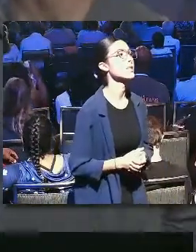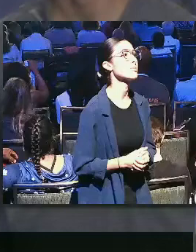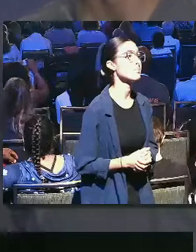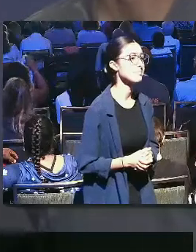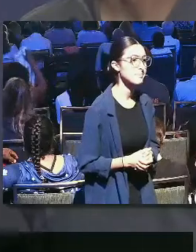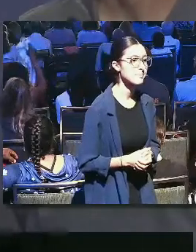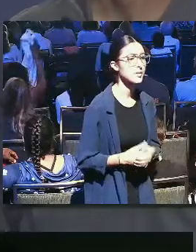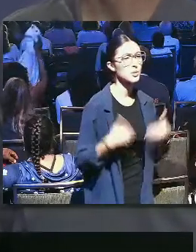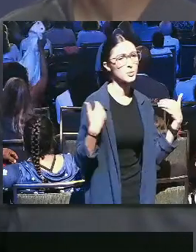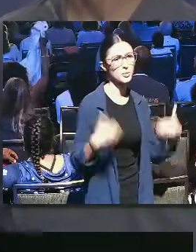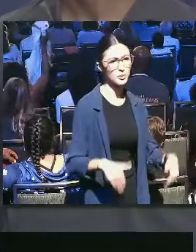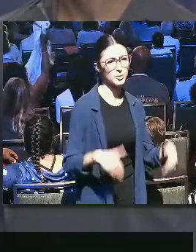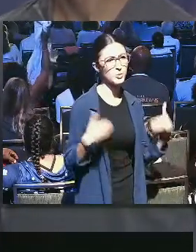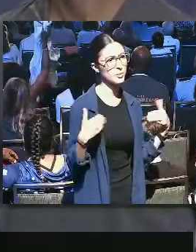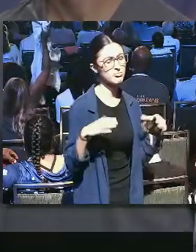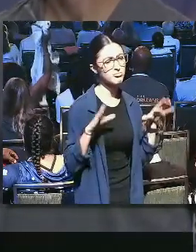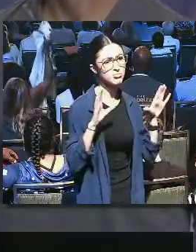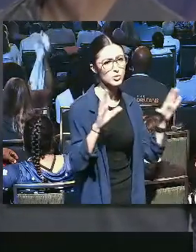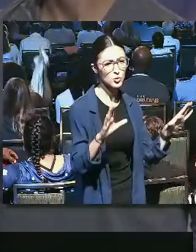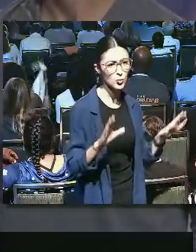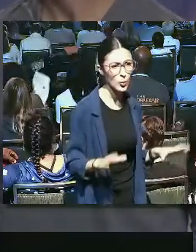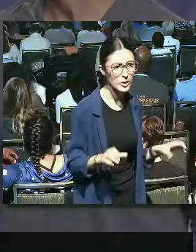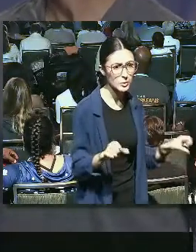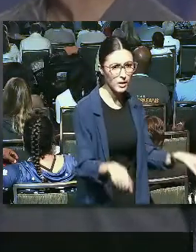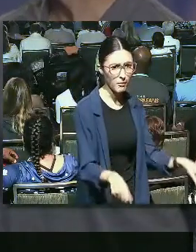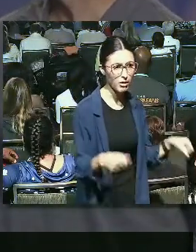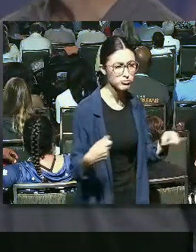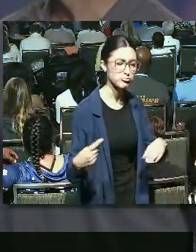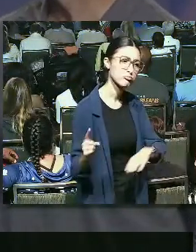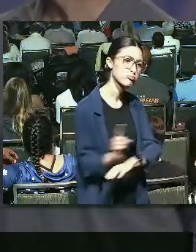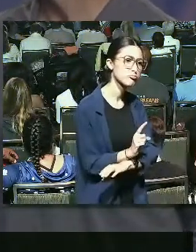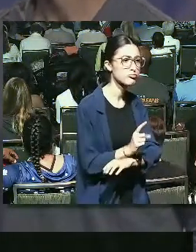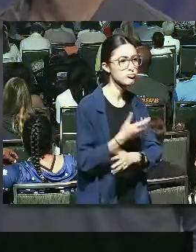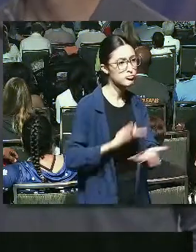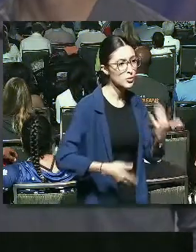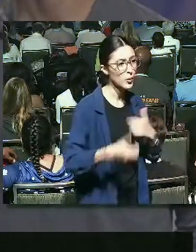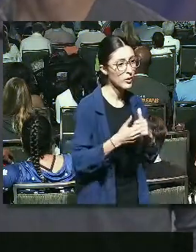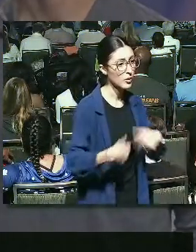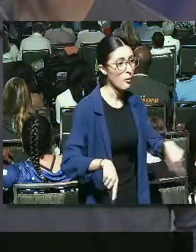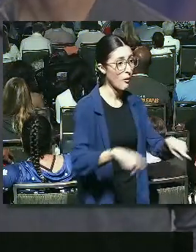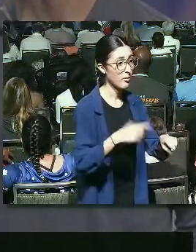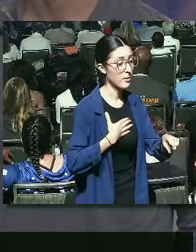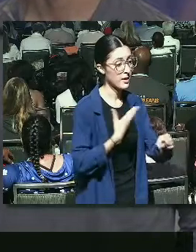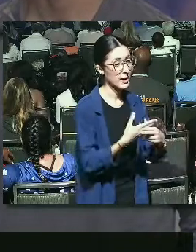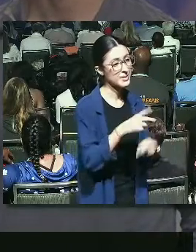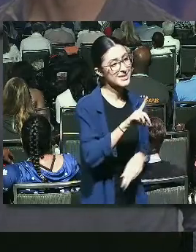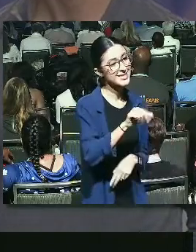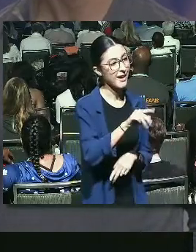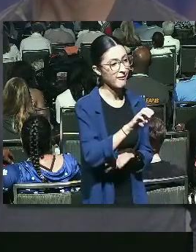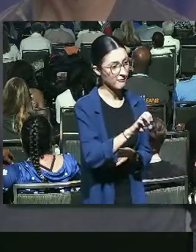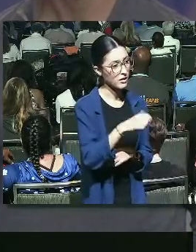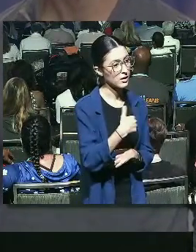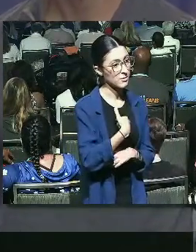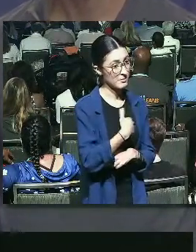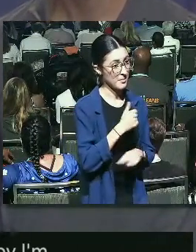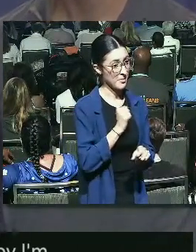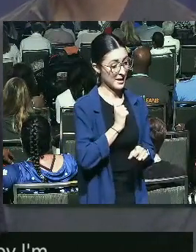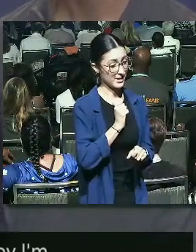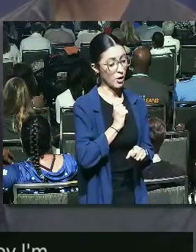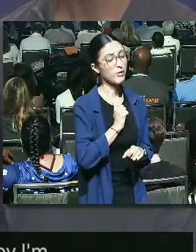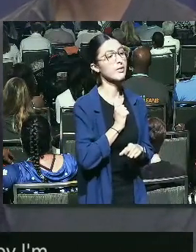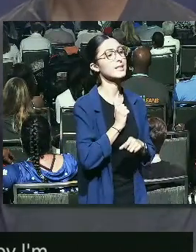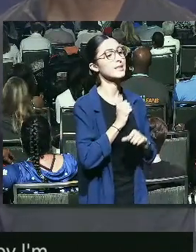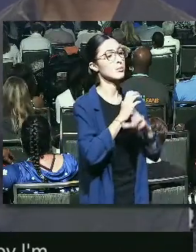So great to be able to be here with you. My name is Dave Malutinok. I'm the president and CEO of Hope